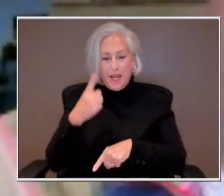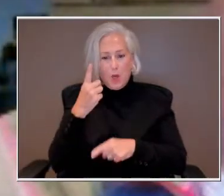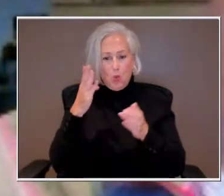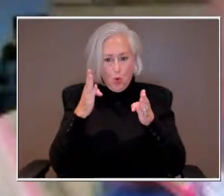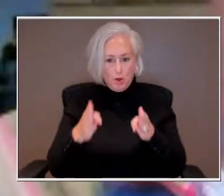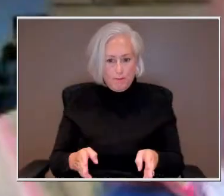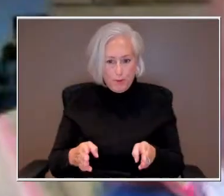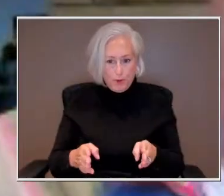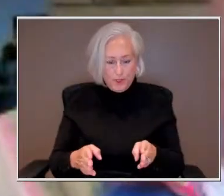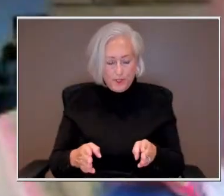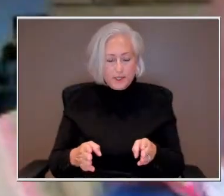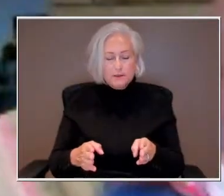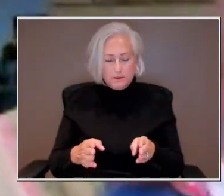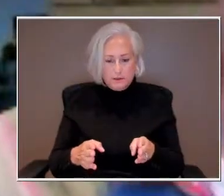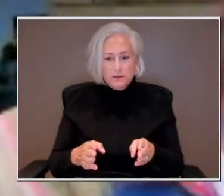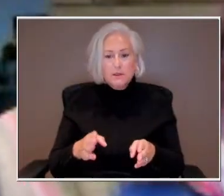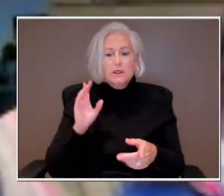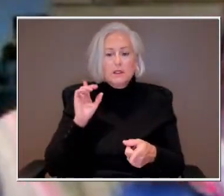to